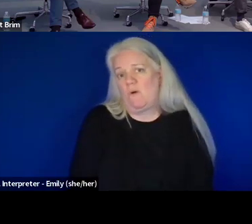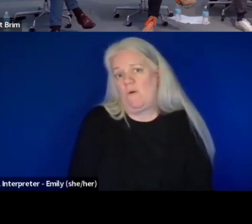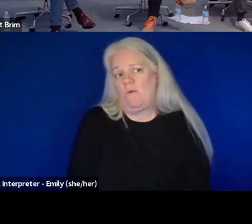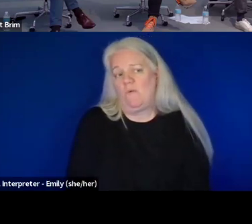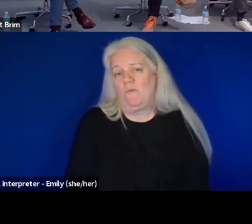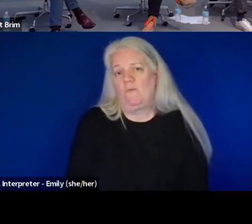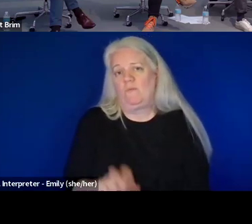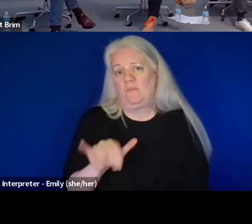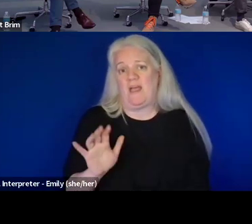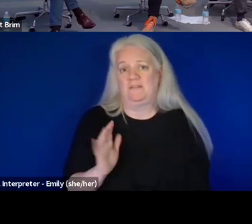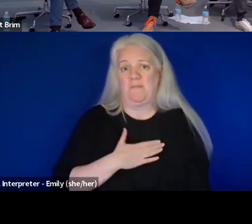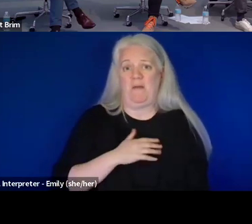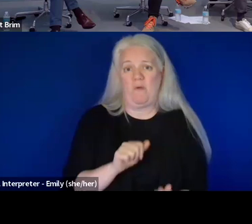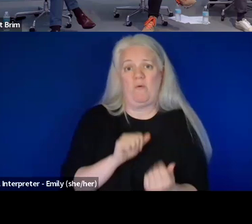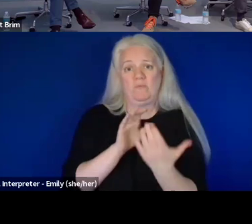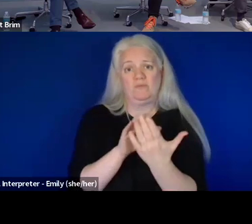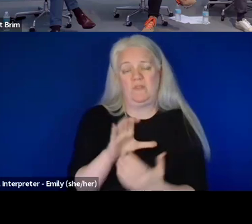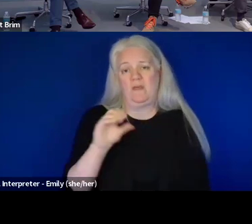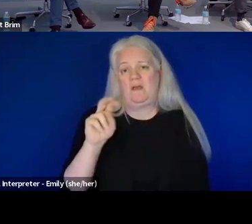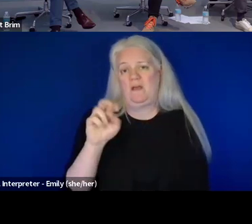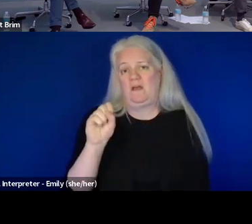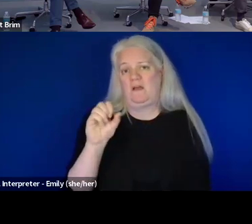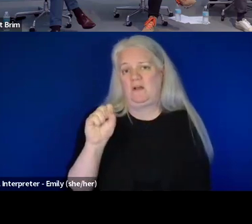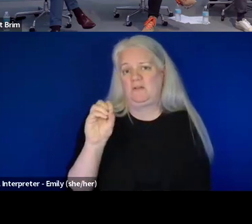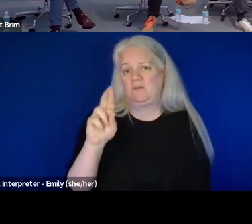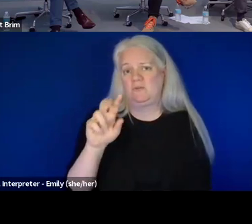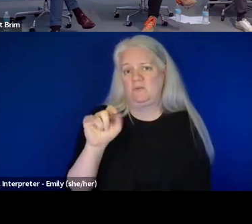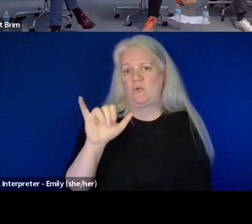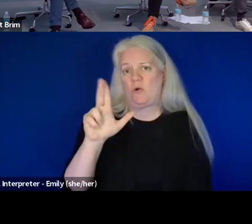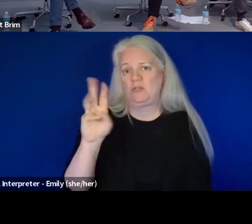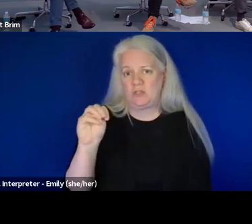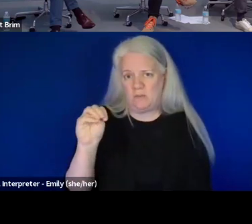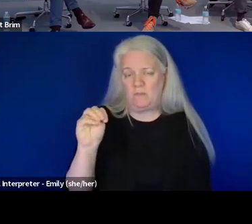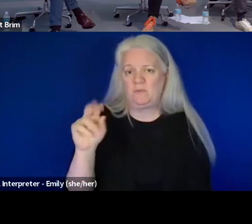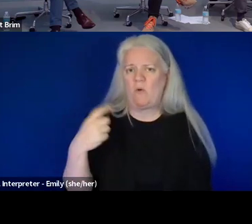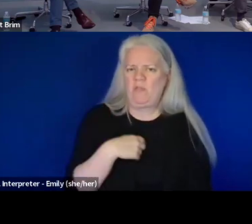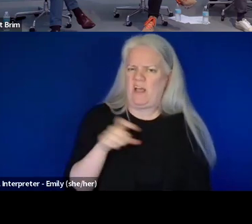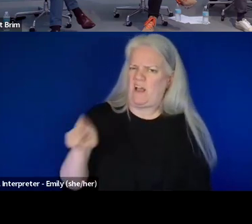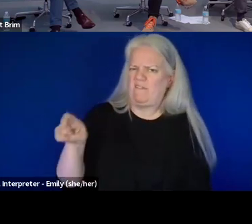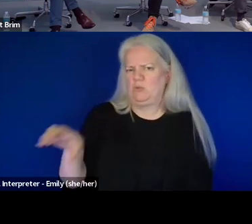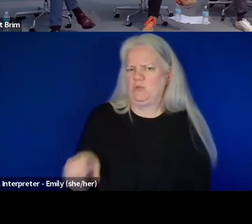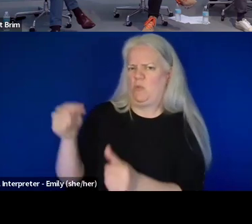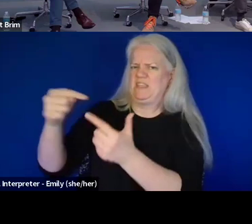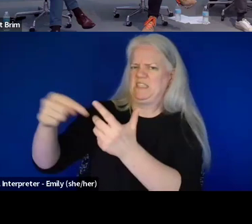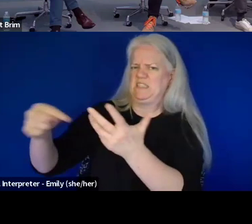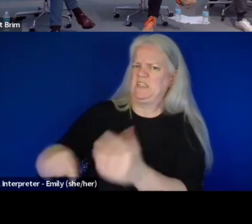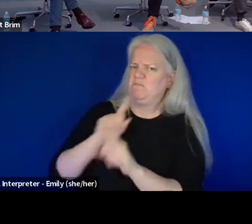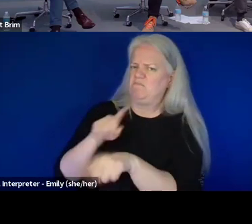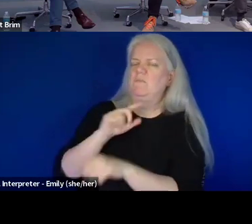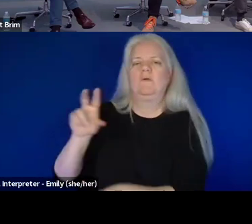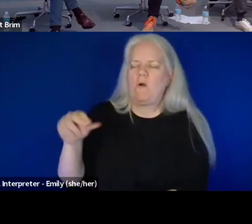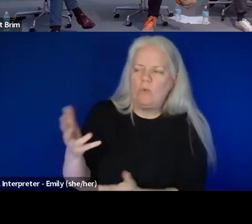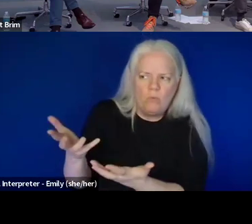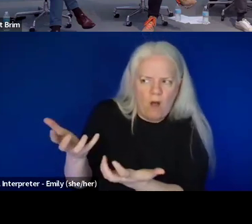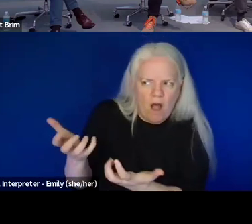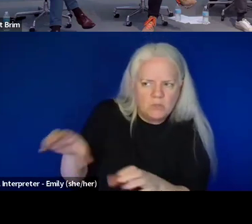that's how we approach the consortium. There was no we want you to do this. It was what do you want to do? And then people